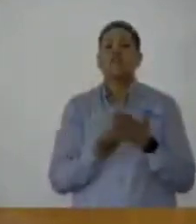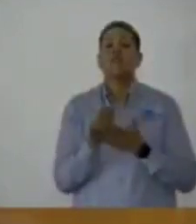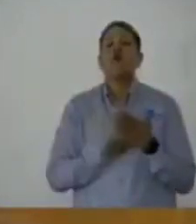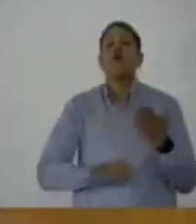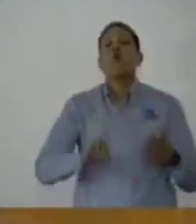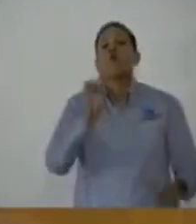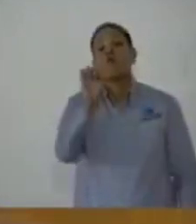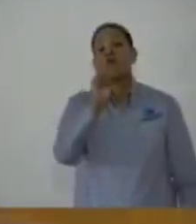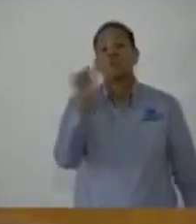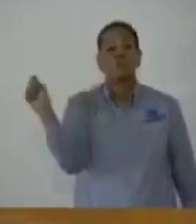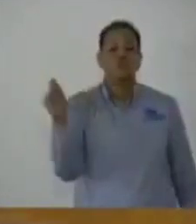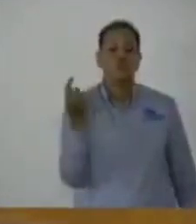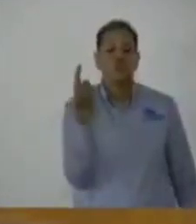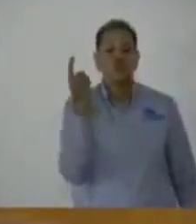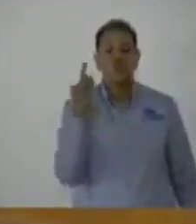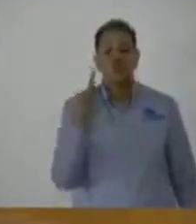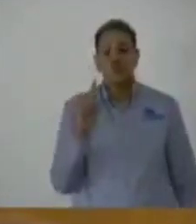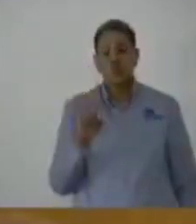is